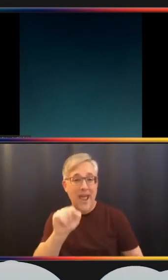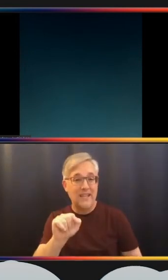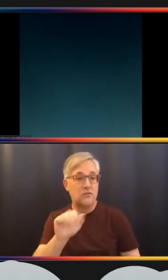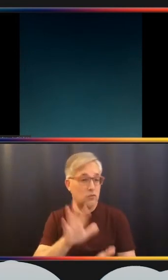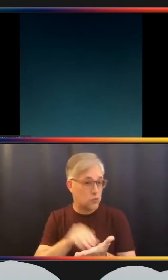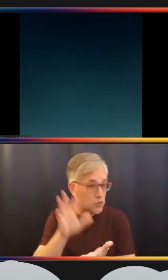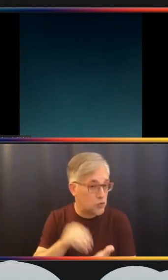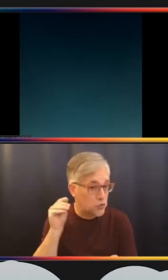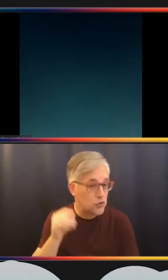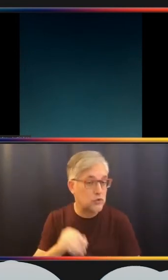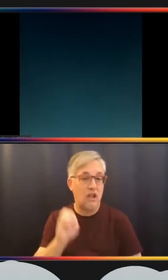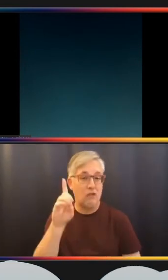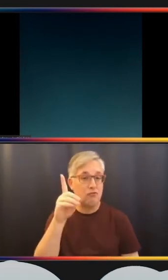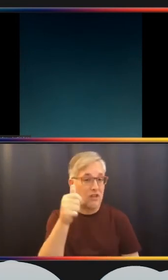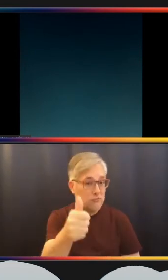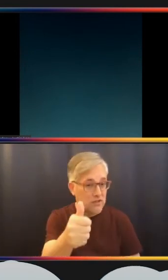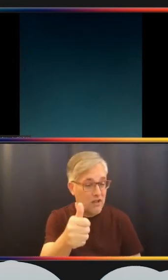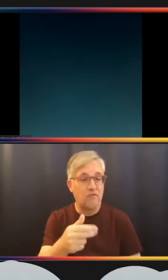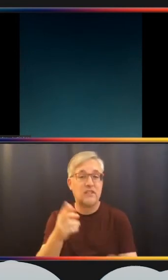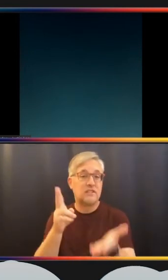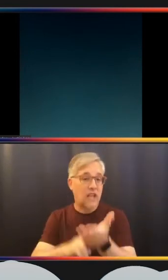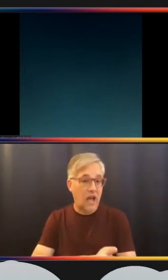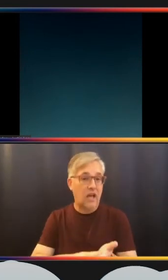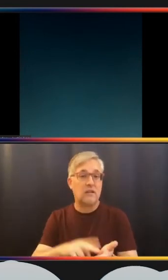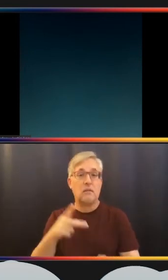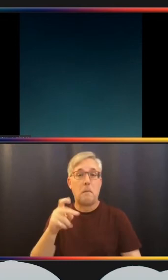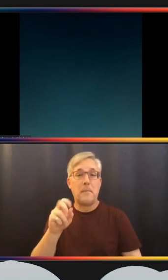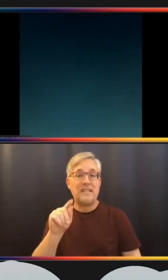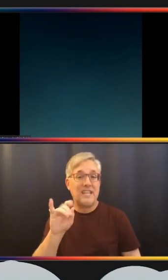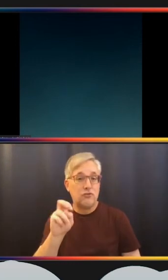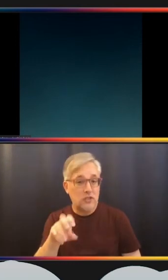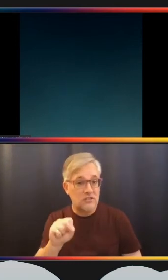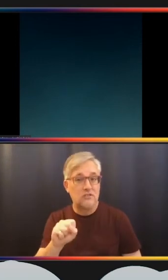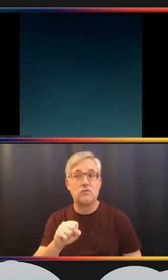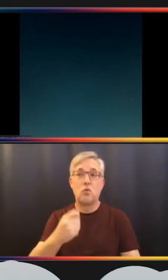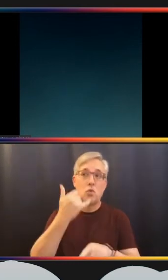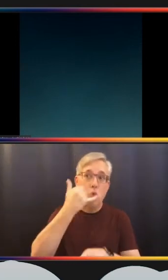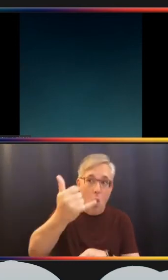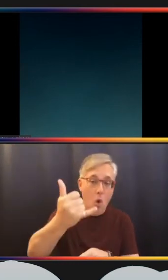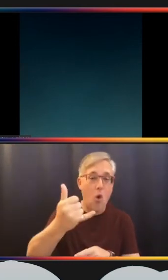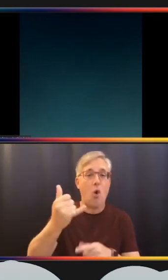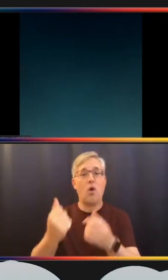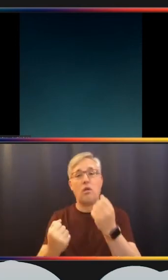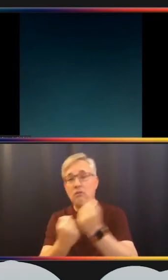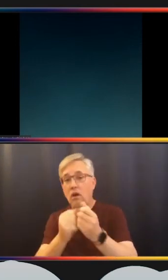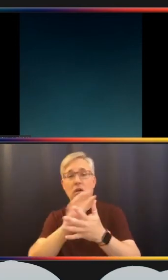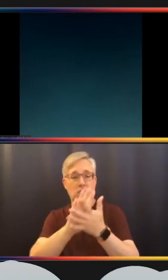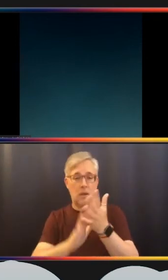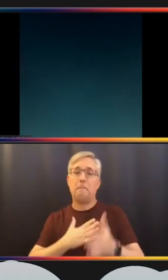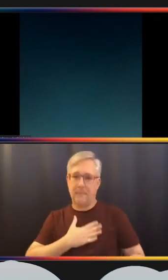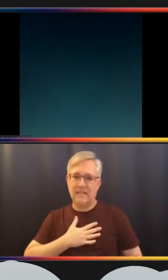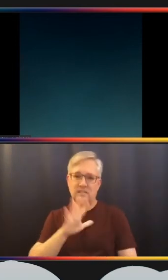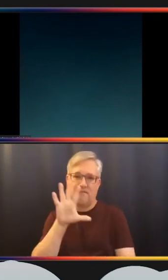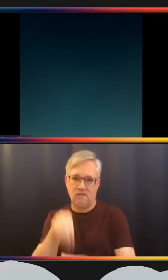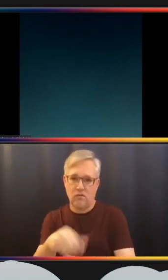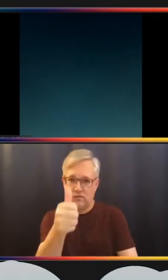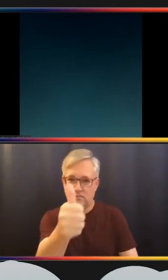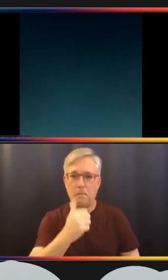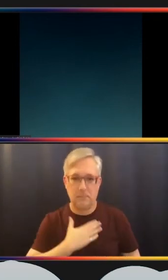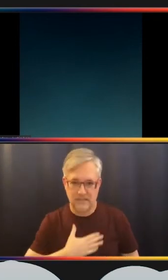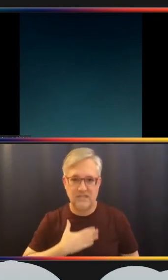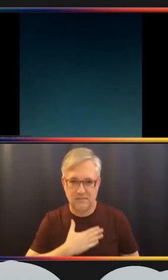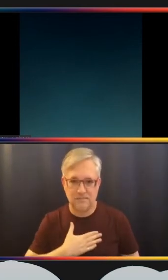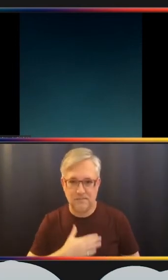donate, that you can sign petitions, phone numbers you can call, et cetera, et cetera. Please get involved. And